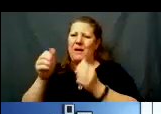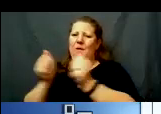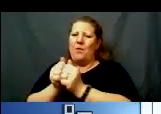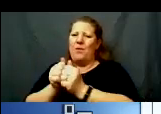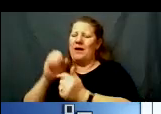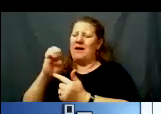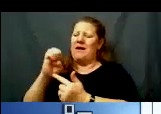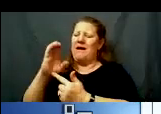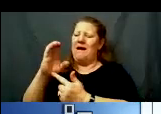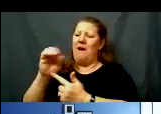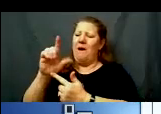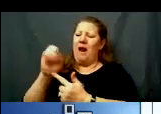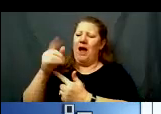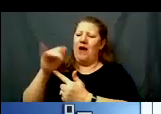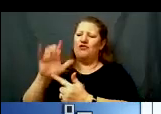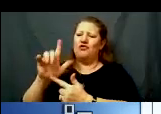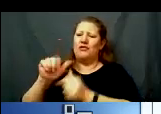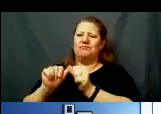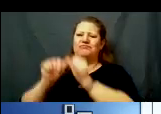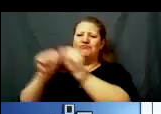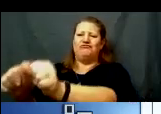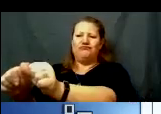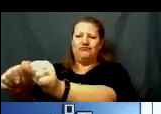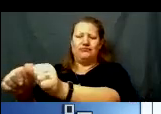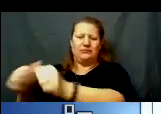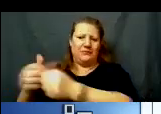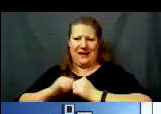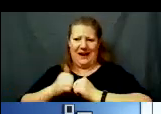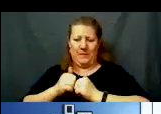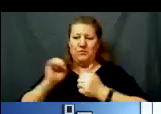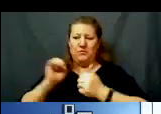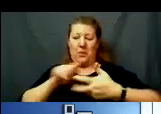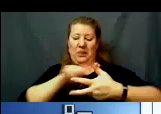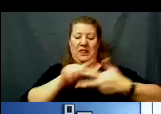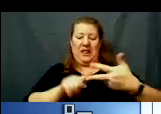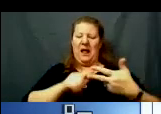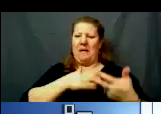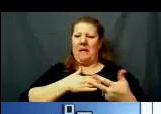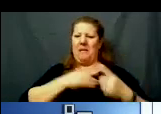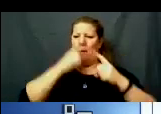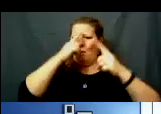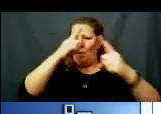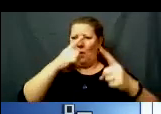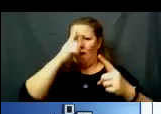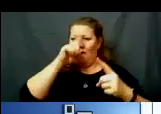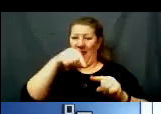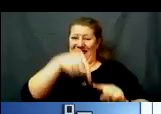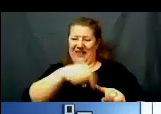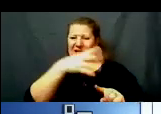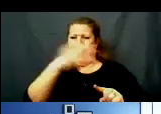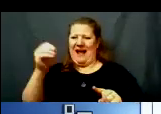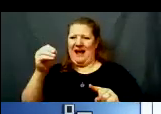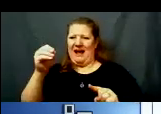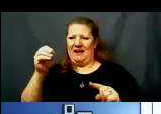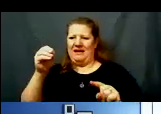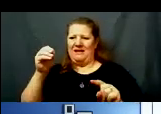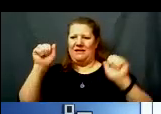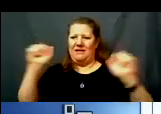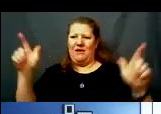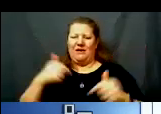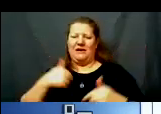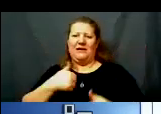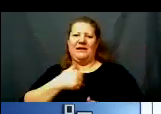So that really sums up what I'm trying to do with this project and with all of my work. And sorry for the heavy verbiage